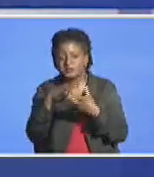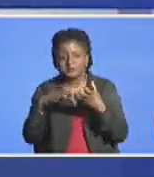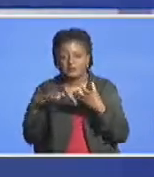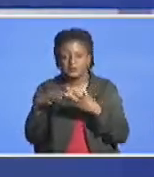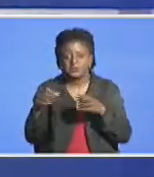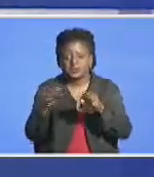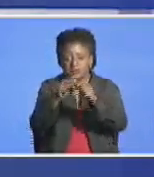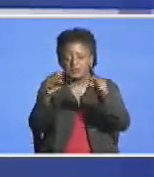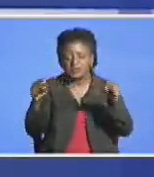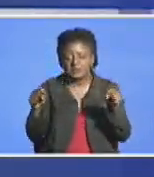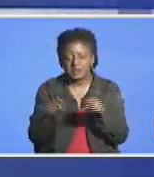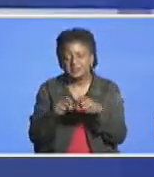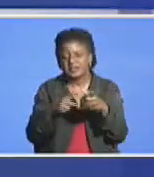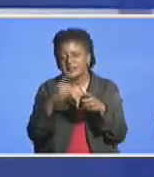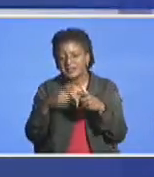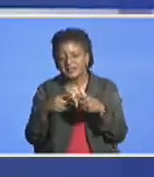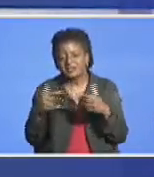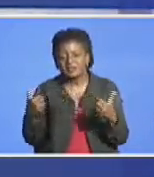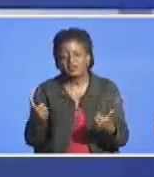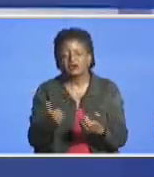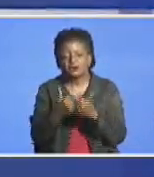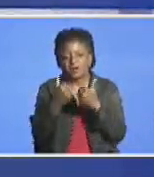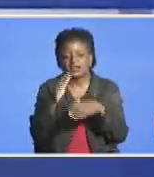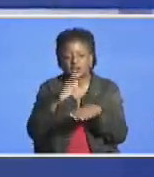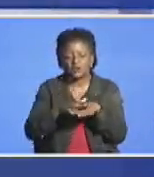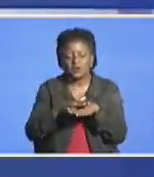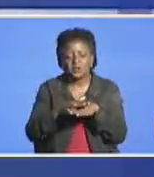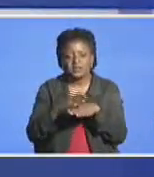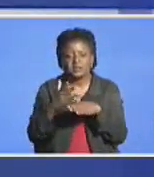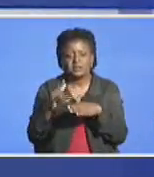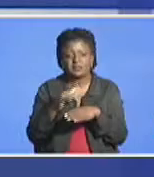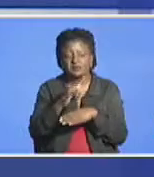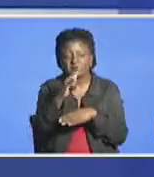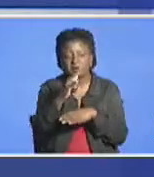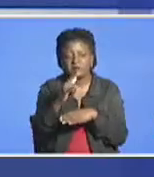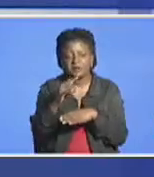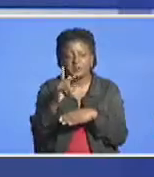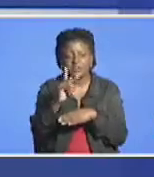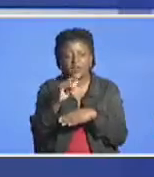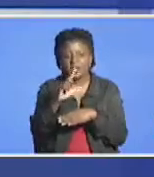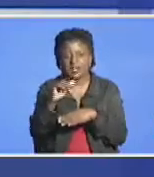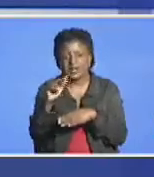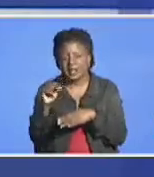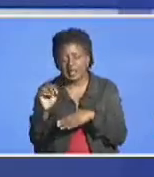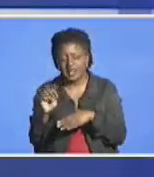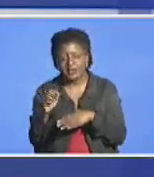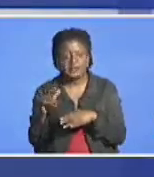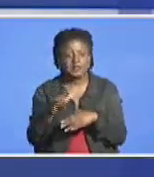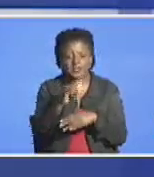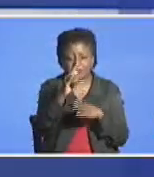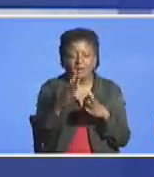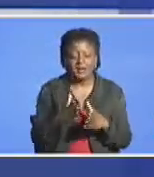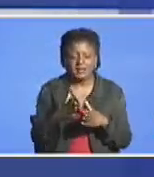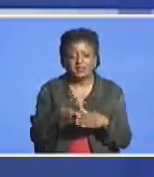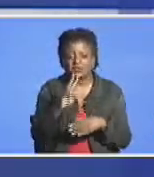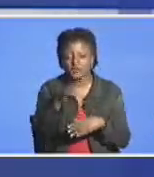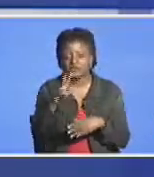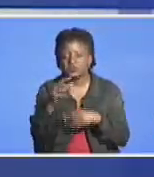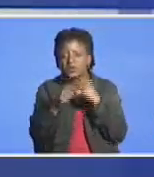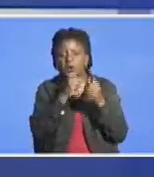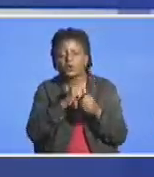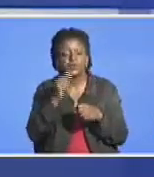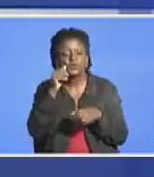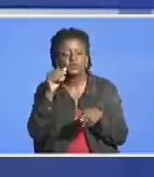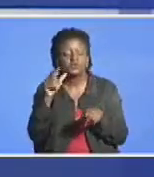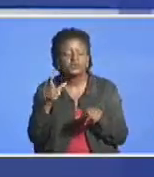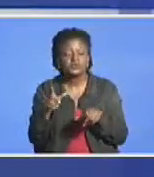Grand Key. On board the ill-fated aircraft were Klein, the pilots, Klein's 22-year-old daughter, and 3 of her friends, one